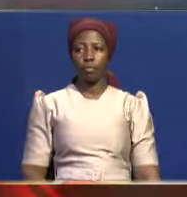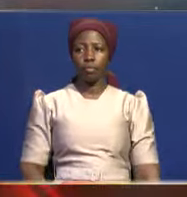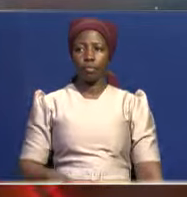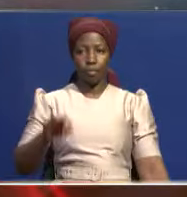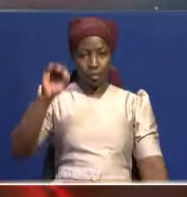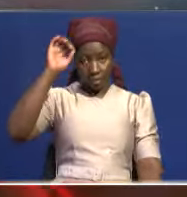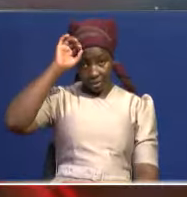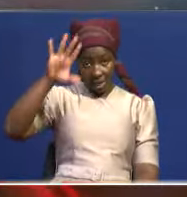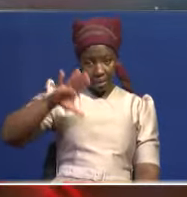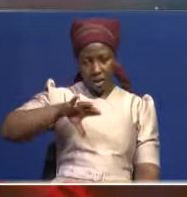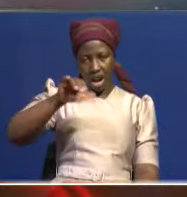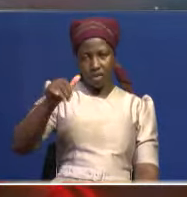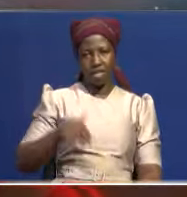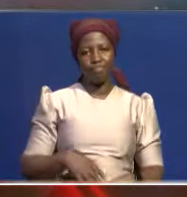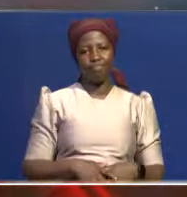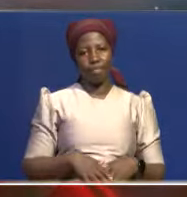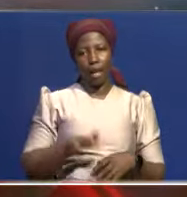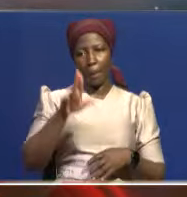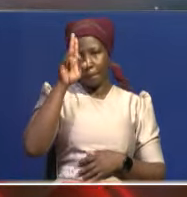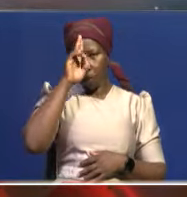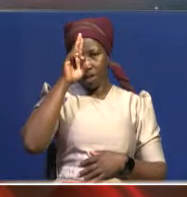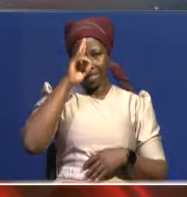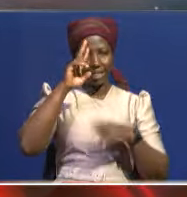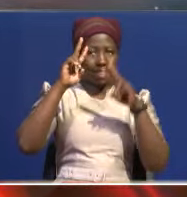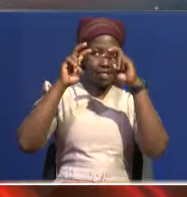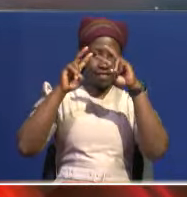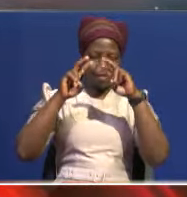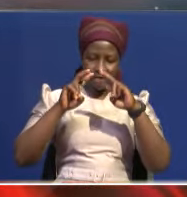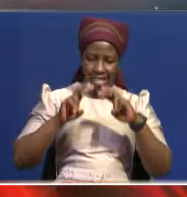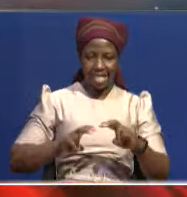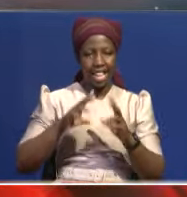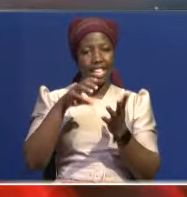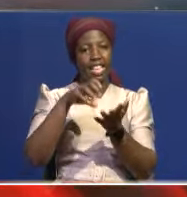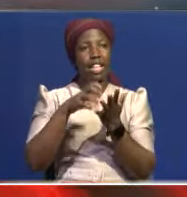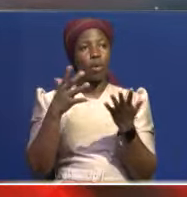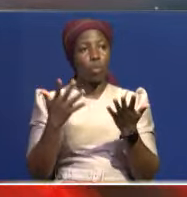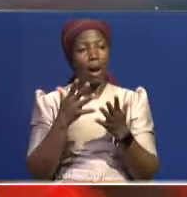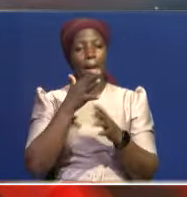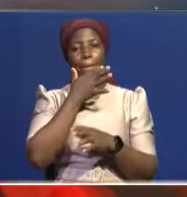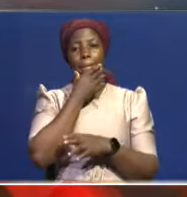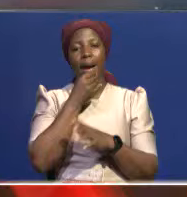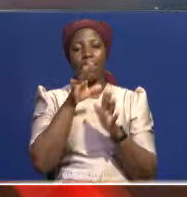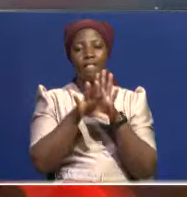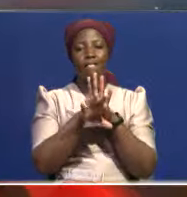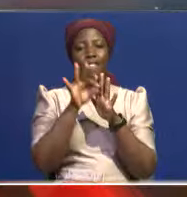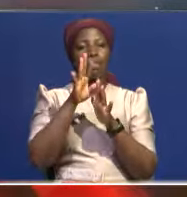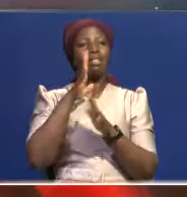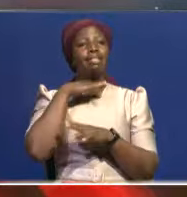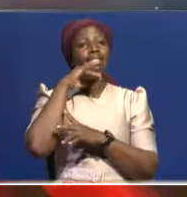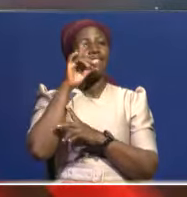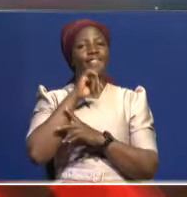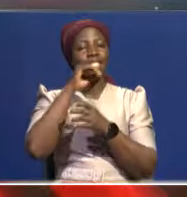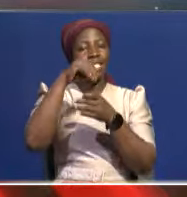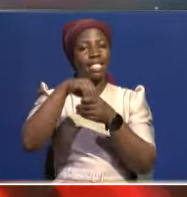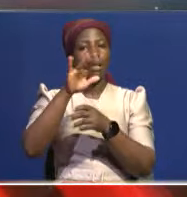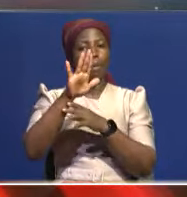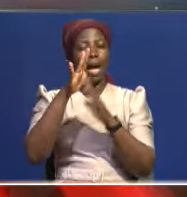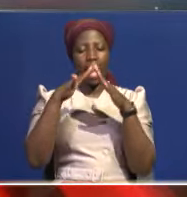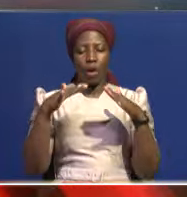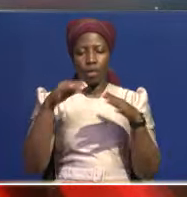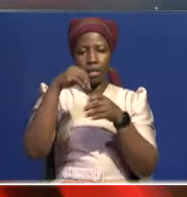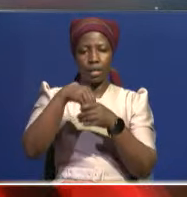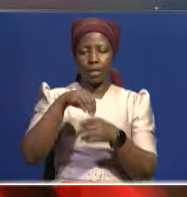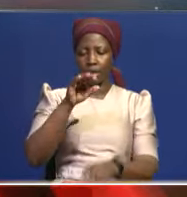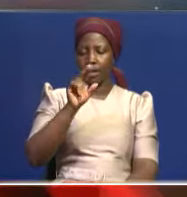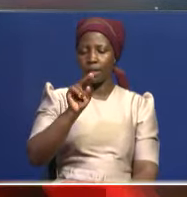In Kiambu County, police are investigating an incident where a man was found dead in his house in Ting’ang’a Village